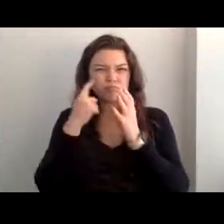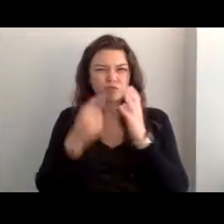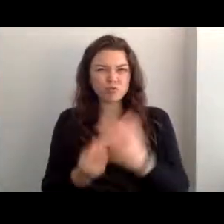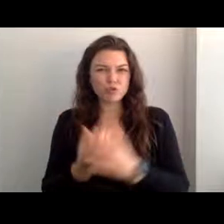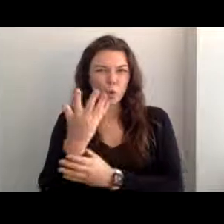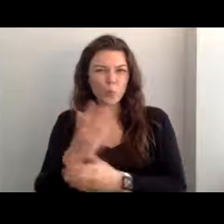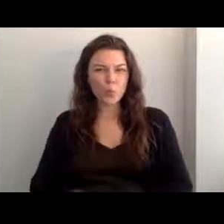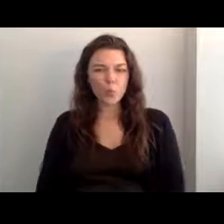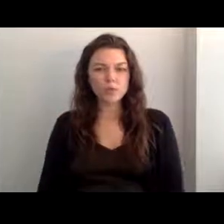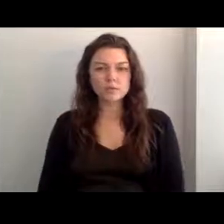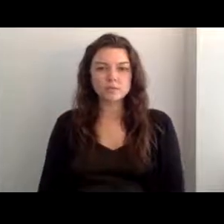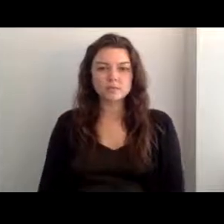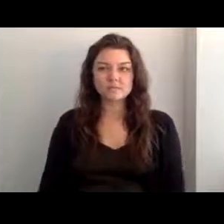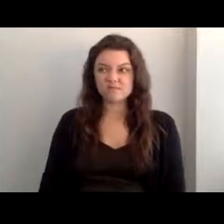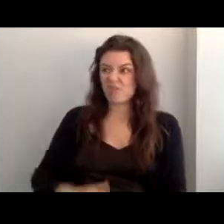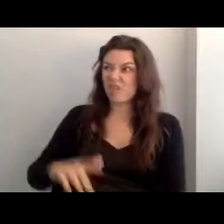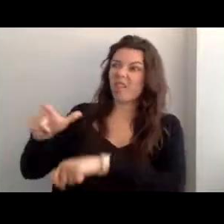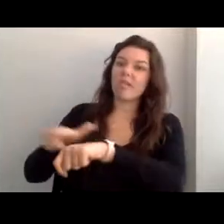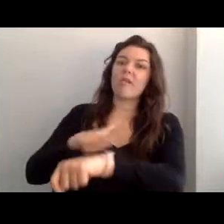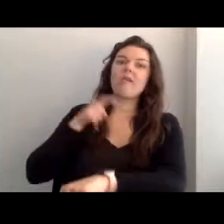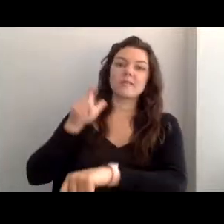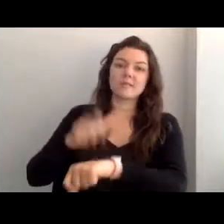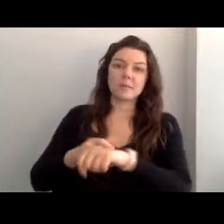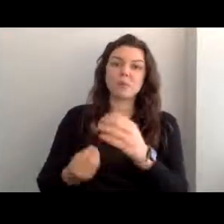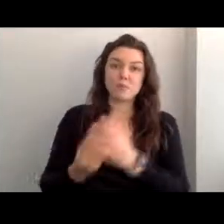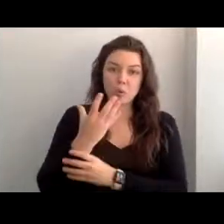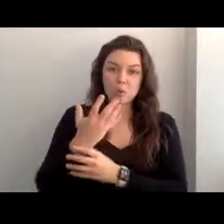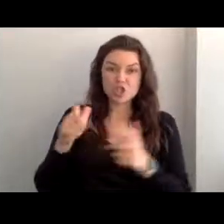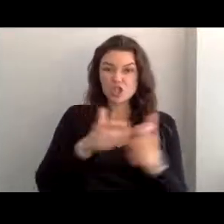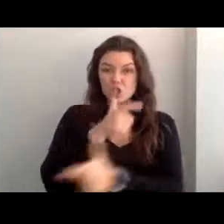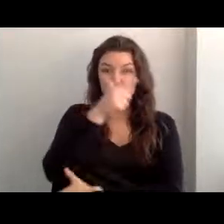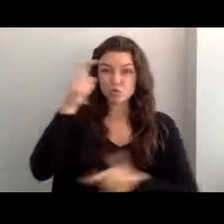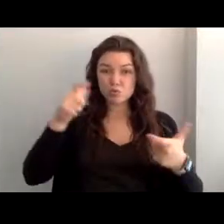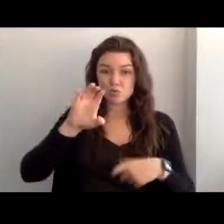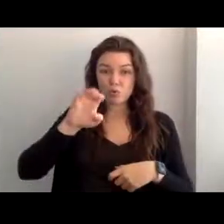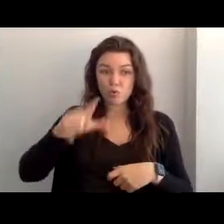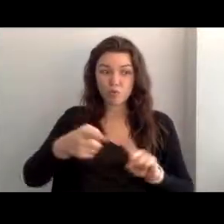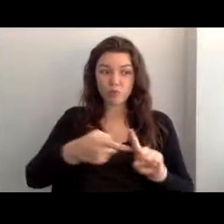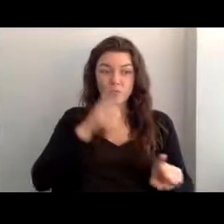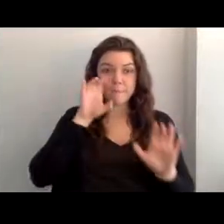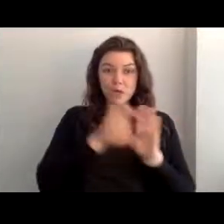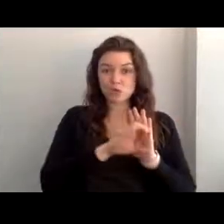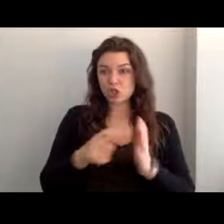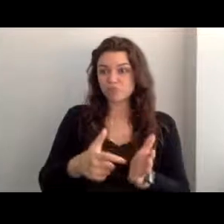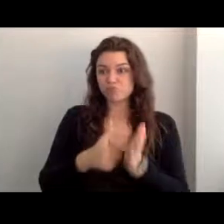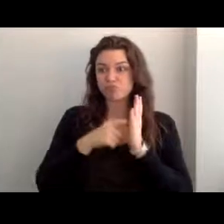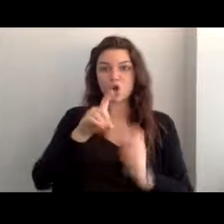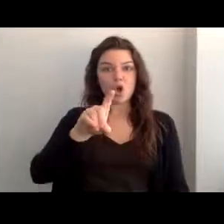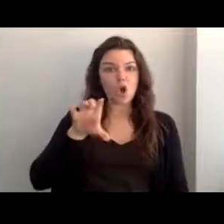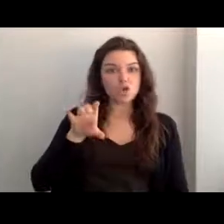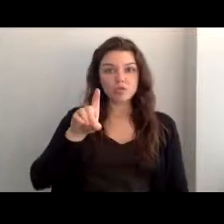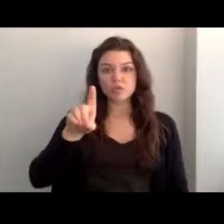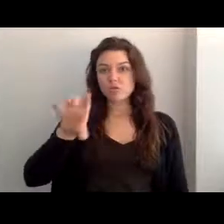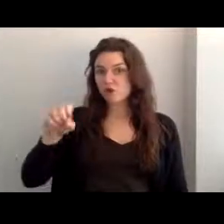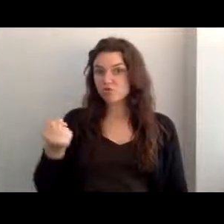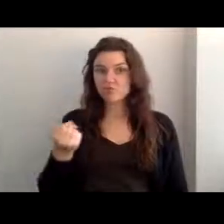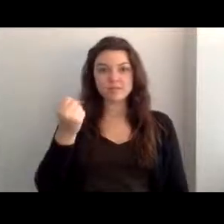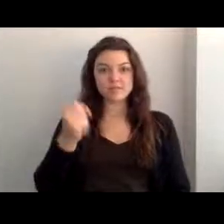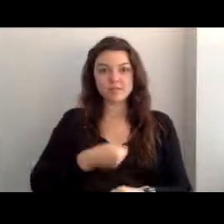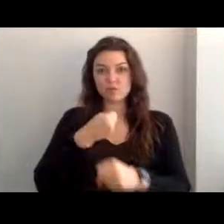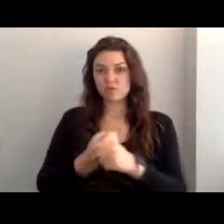It takes corals a very long time to grow. The big, huge corals you've seen in my pictures took hundreds and hundreds of years to grow. Most